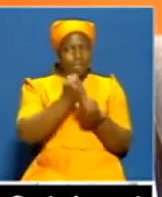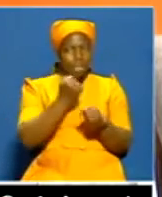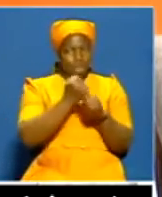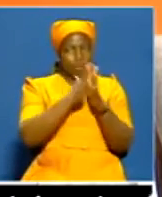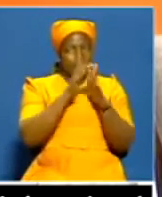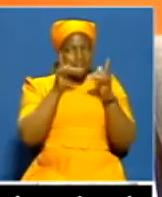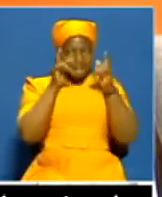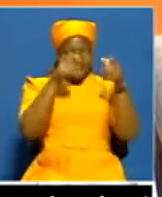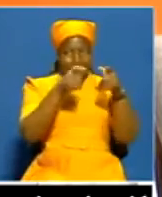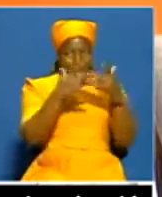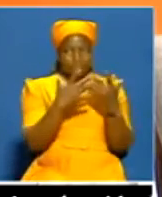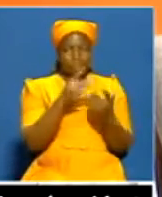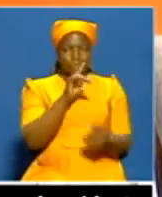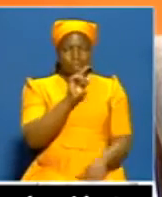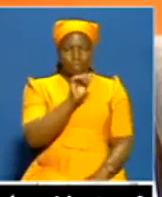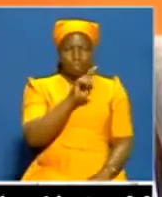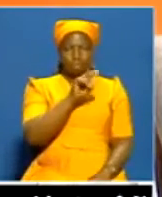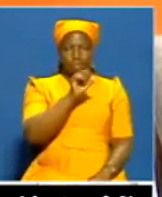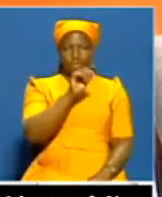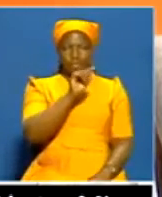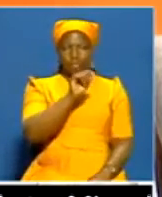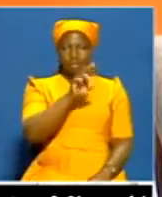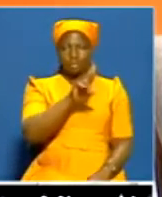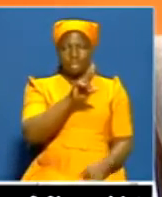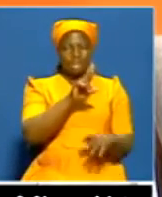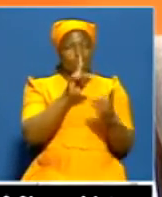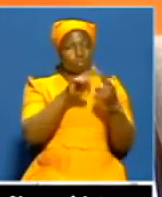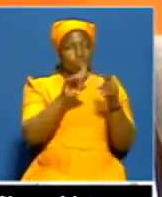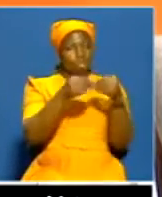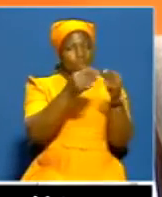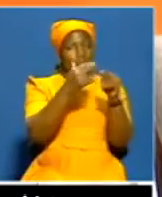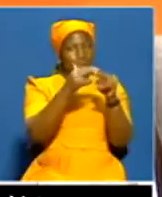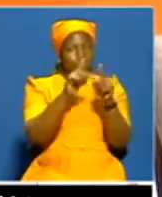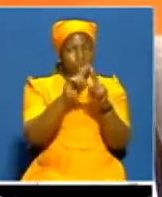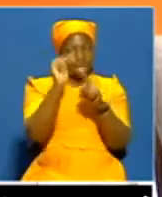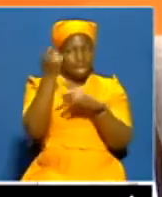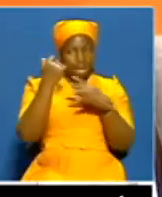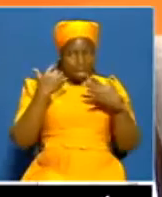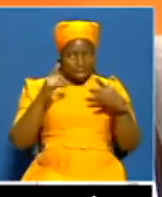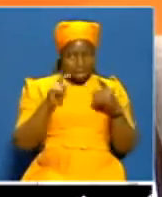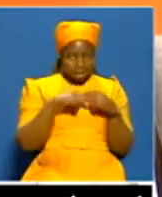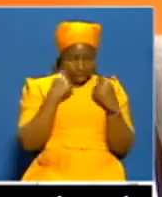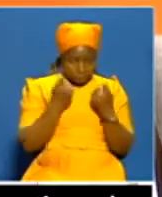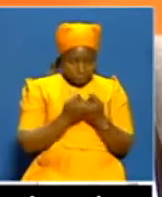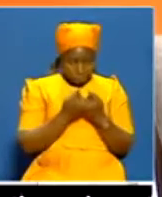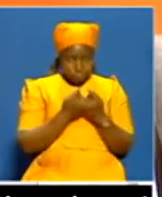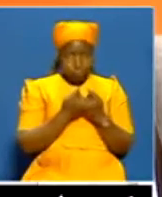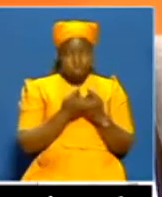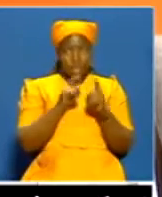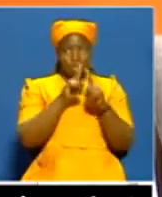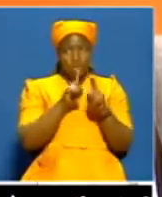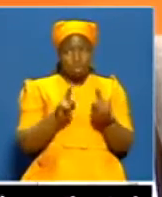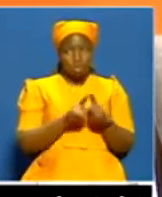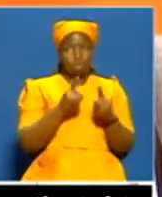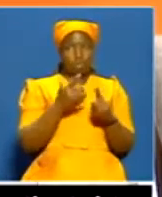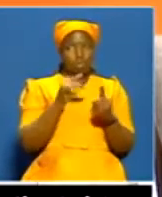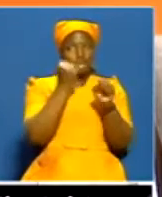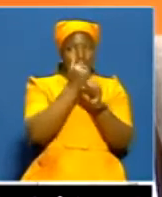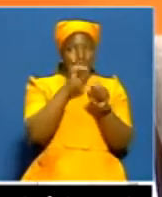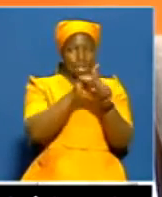in regard to branding the Kenyan team. And we also did the same thing, sent out the advert, people sending their